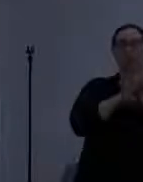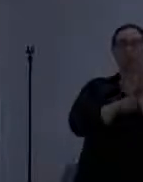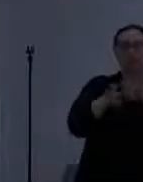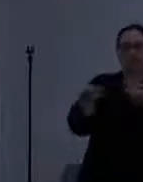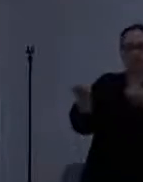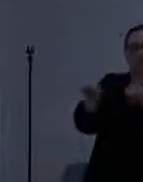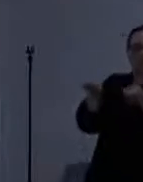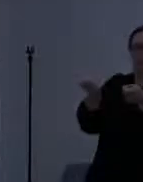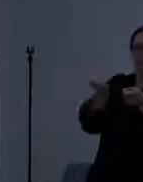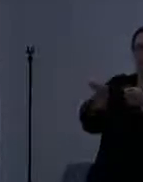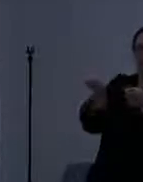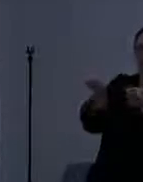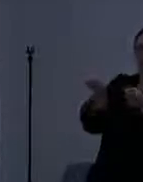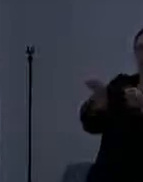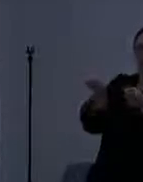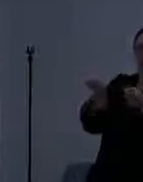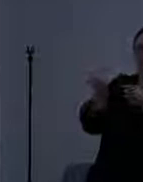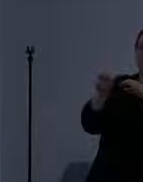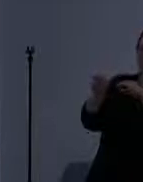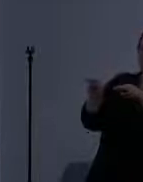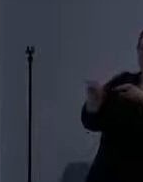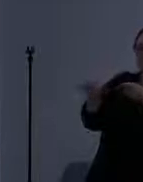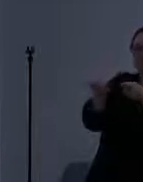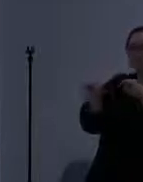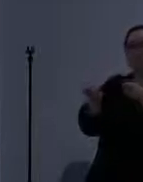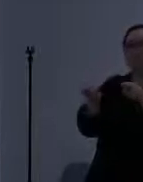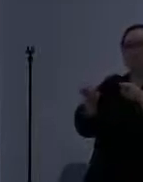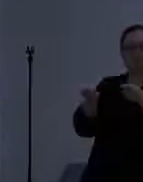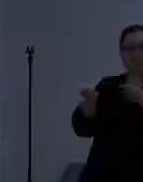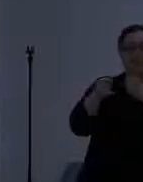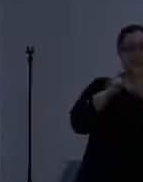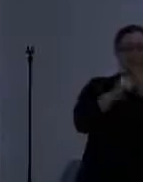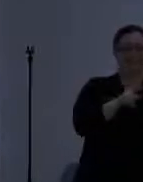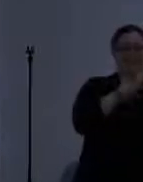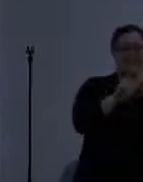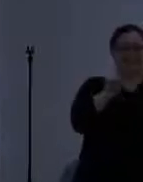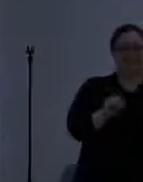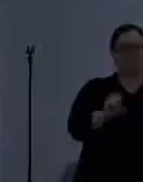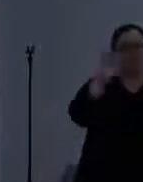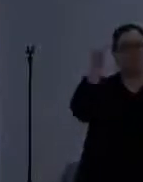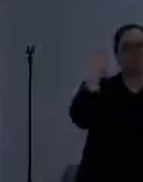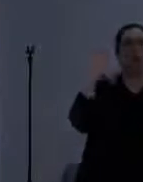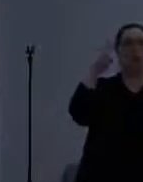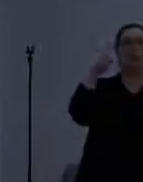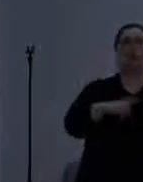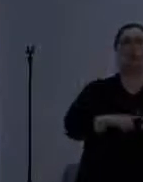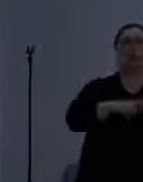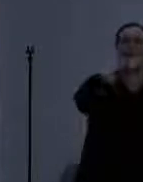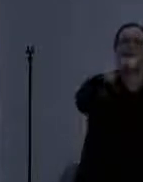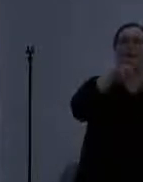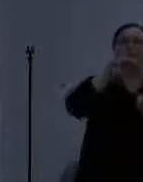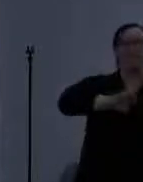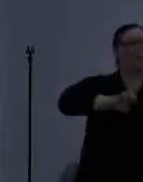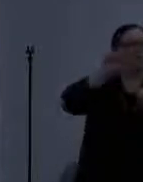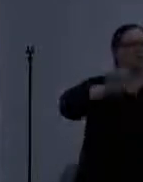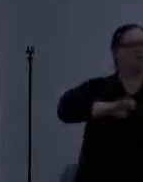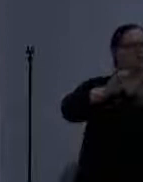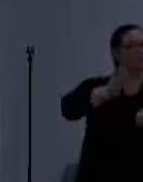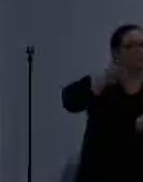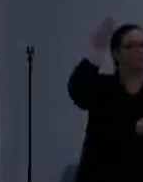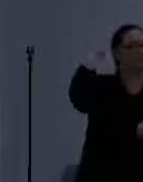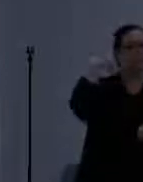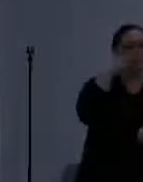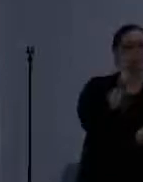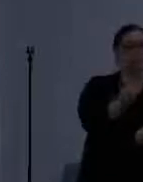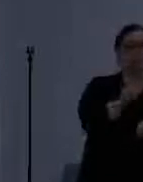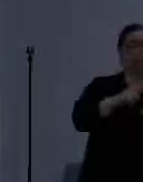which in the state system previously, they would have talked about quality evaluation. And although quality is